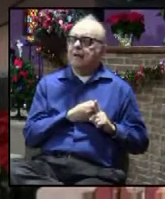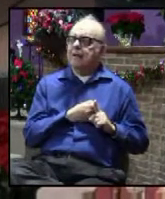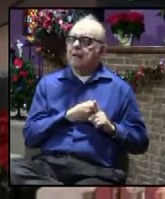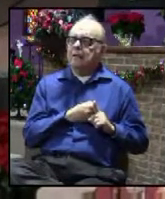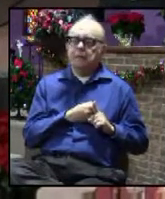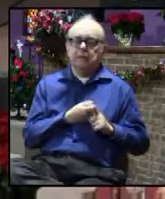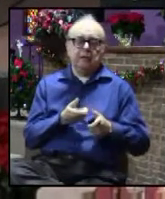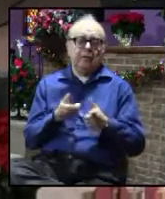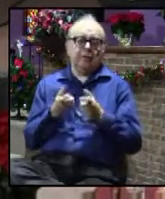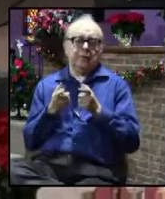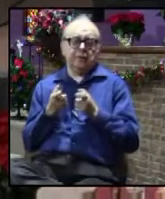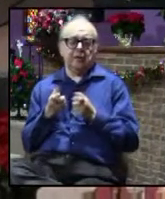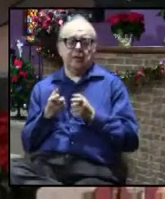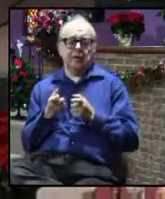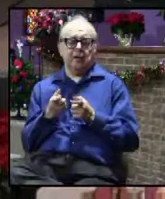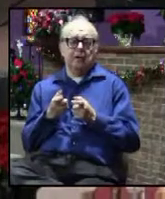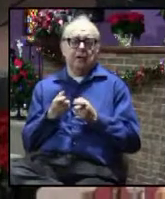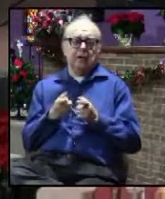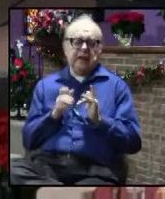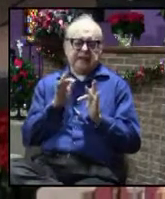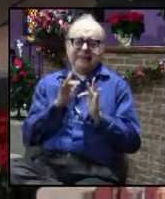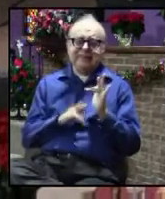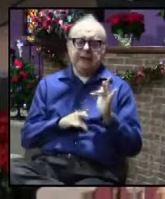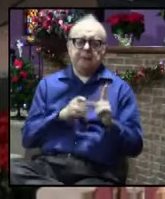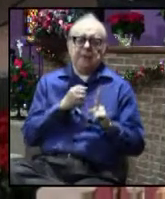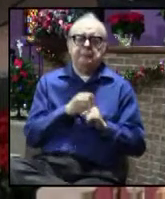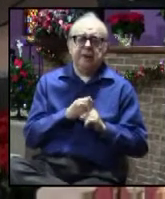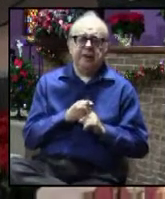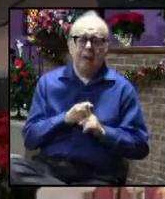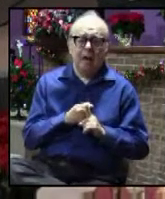And then all of a sudden, it skips.